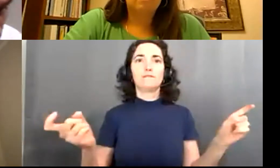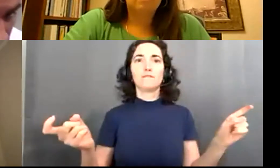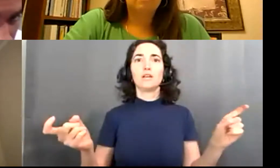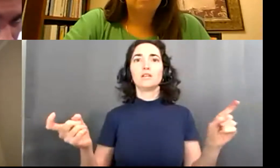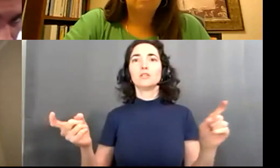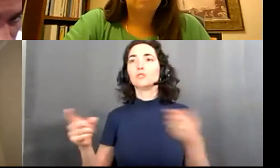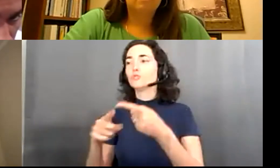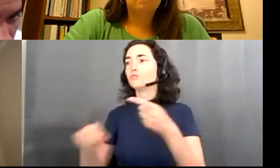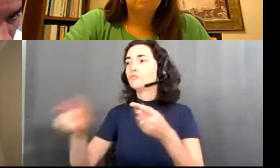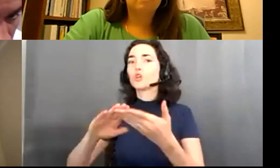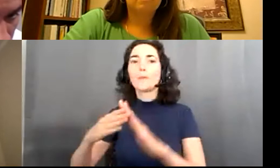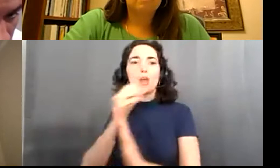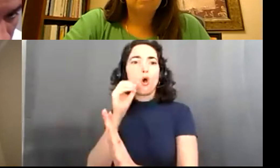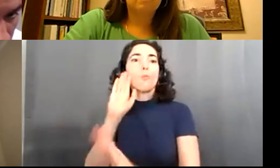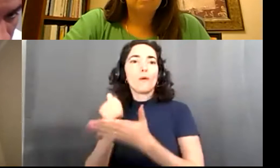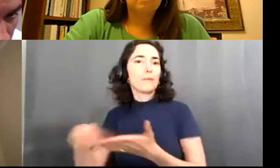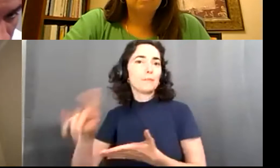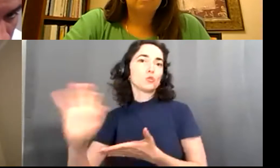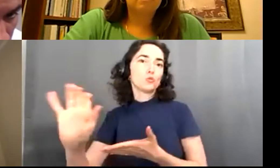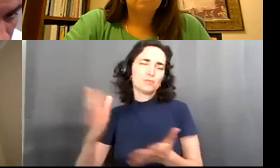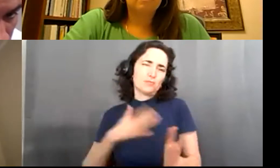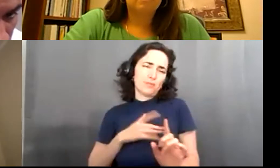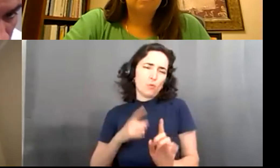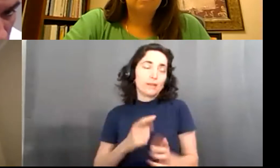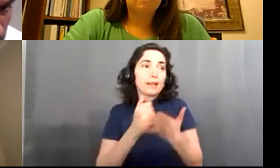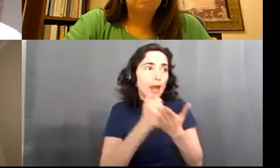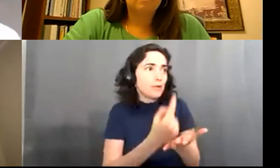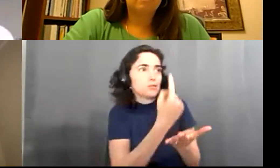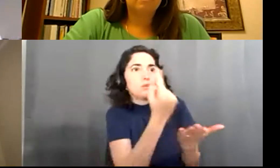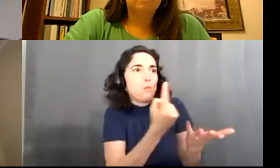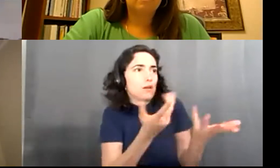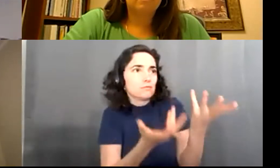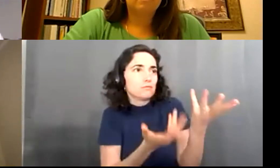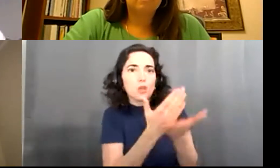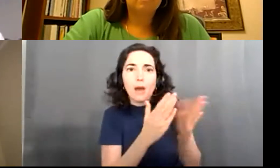homes, that would be helpful at that point. So I